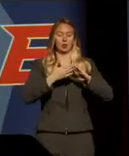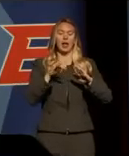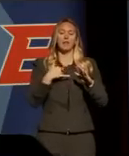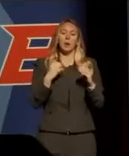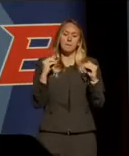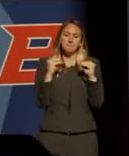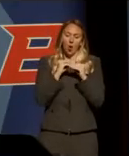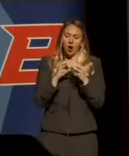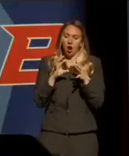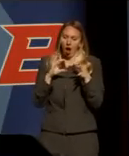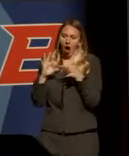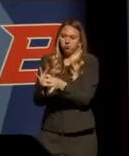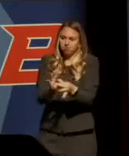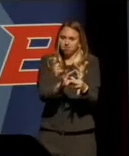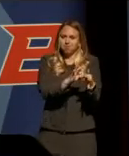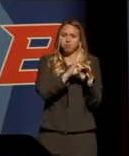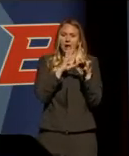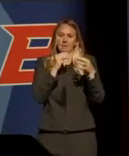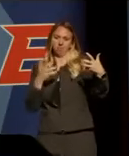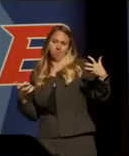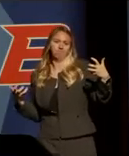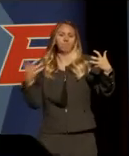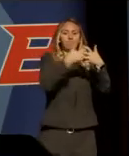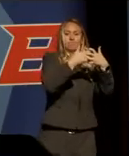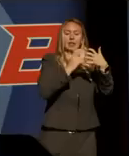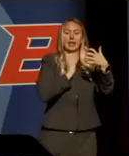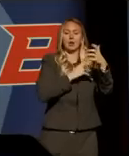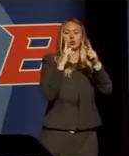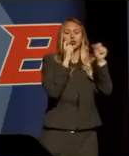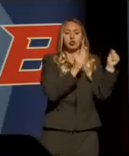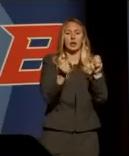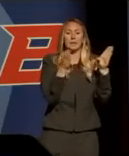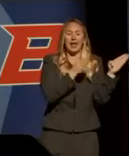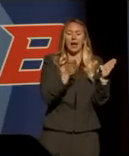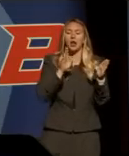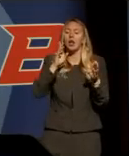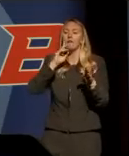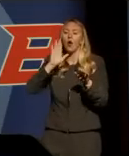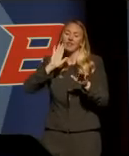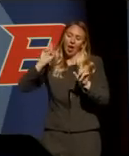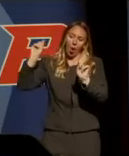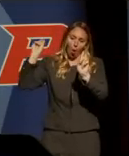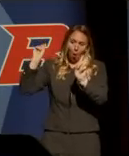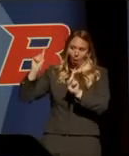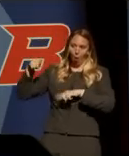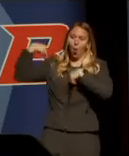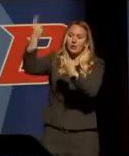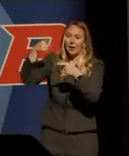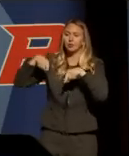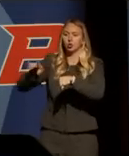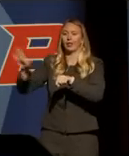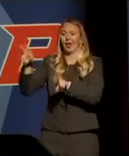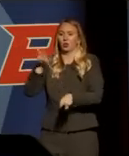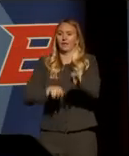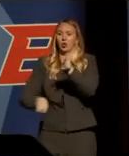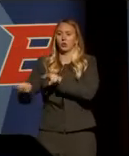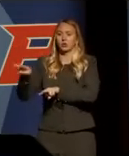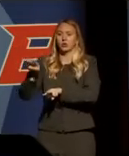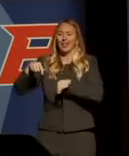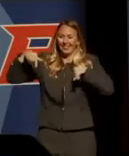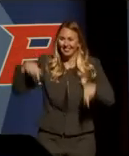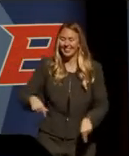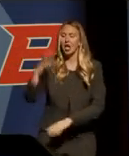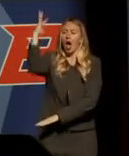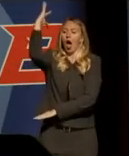solidarity and alignment to a strategic plan in the entire time they'd been doing reviews. That's because of you. Thank you.